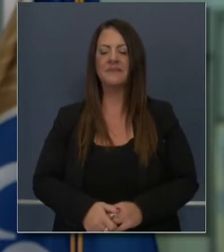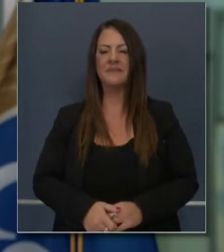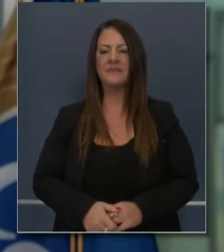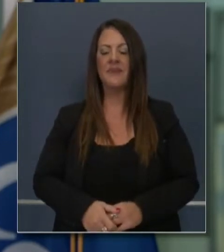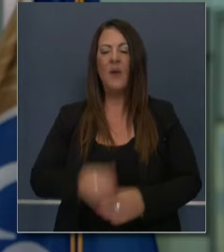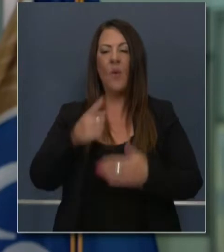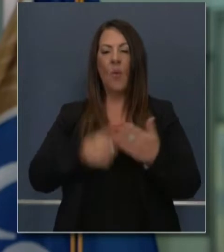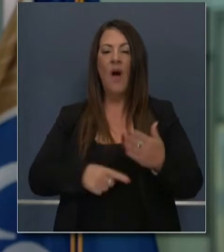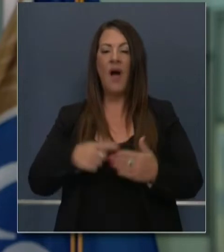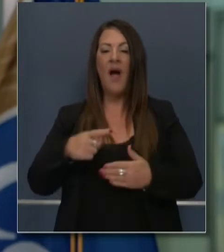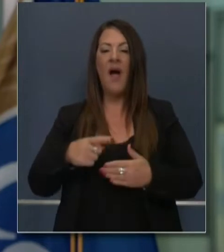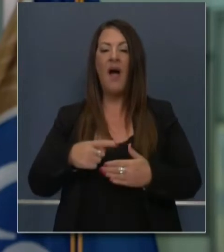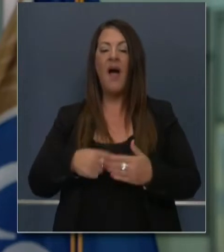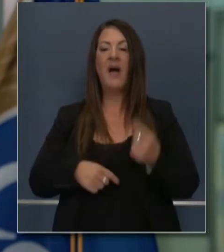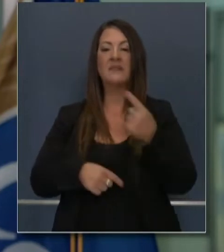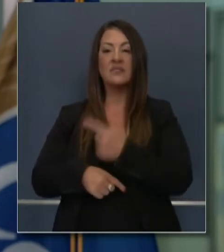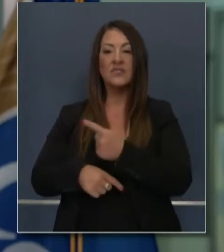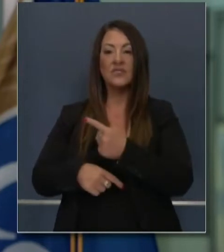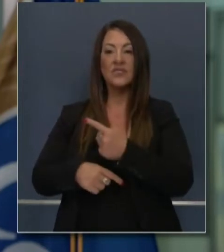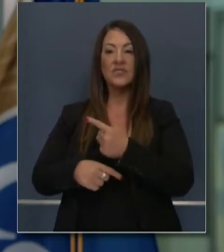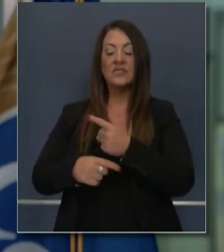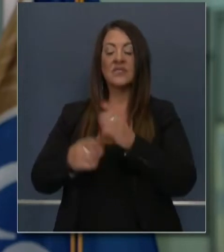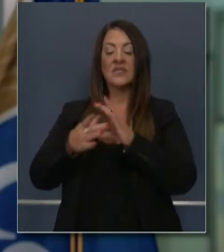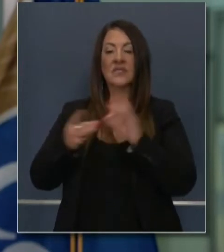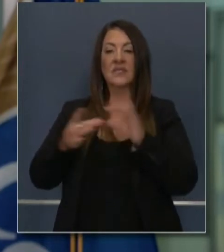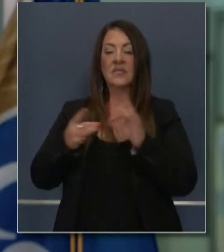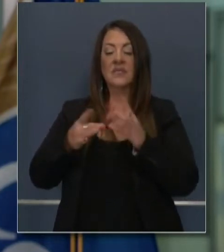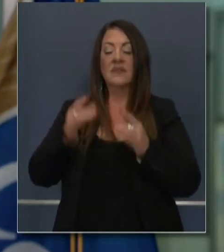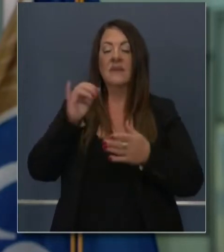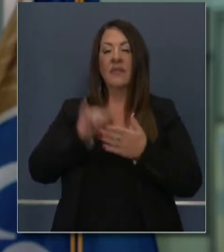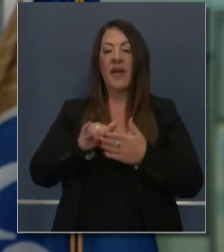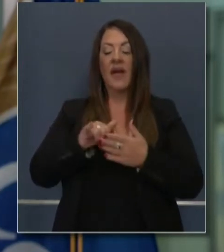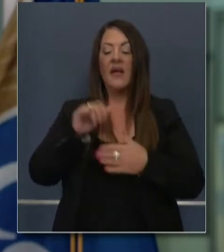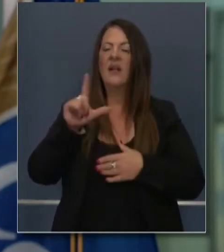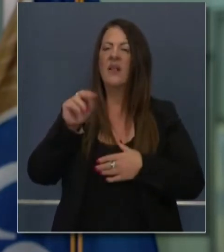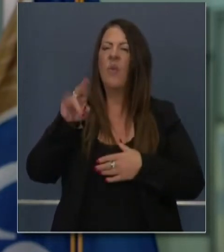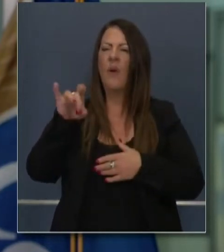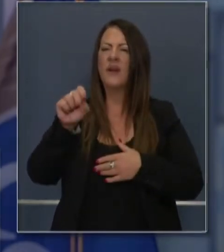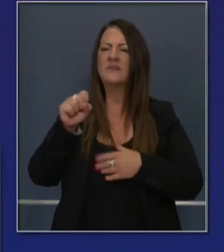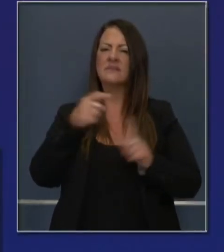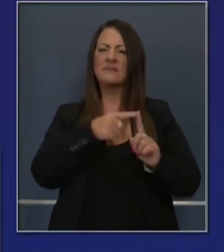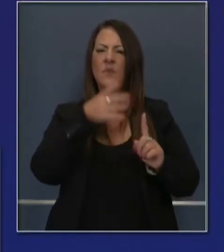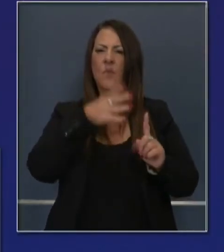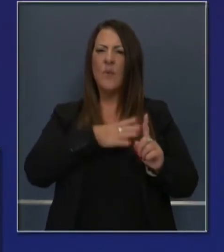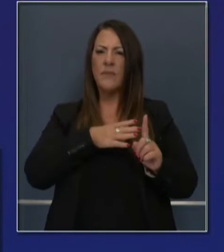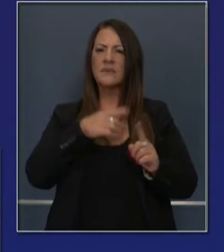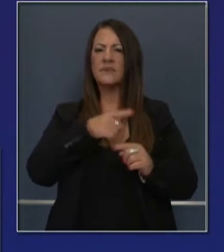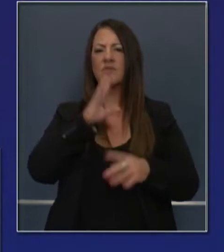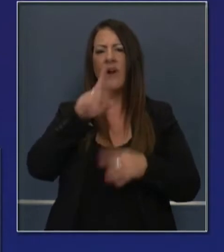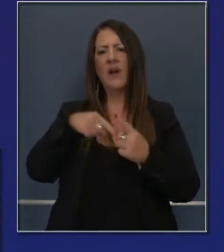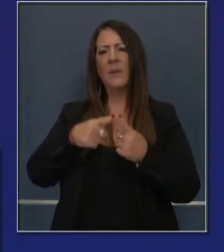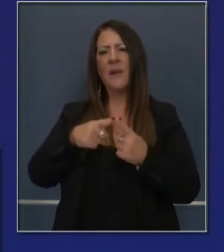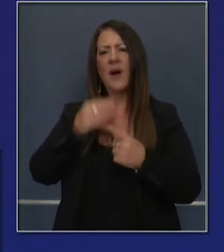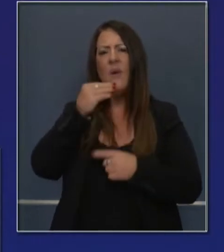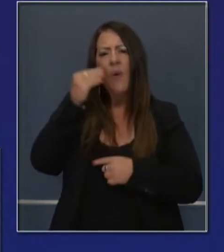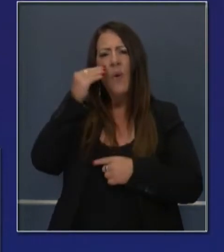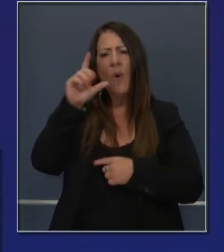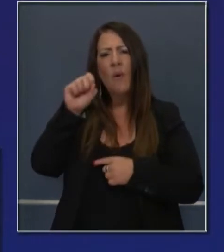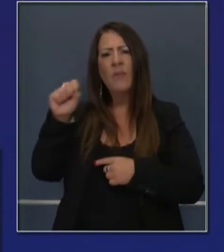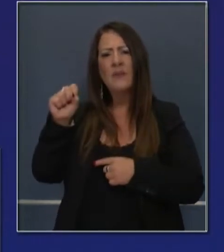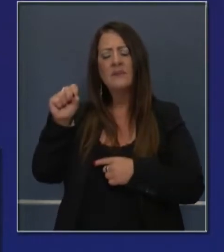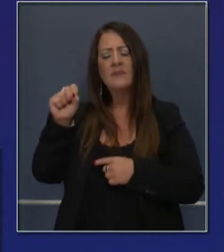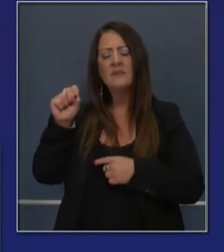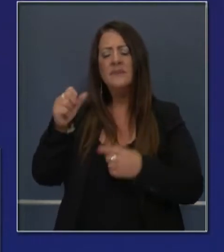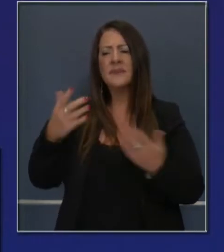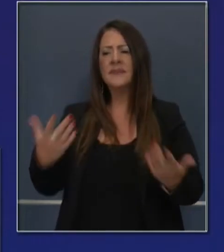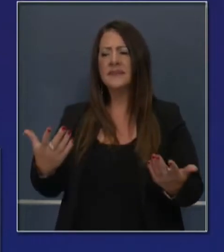just referenced, though, was not just the issues of housing. She also referenced the issue of homelessness. It goes